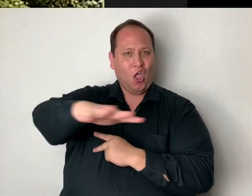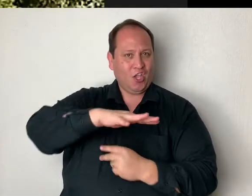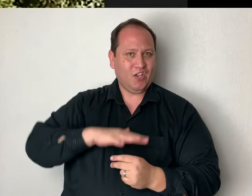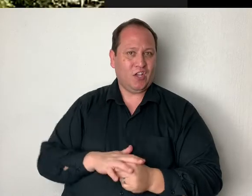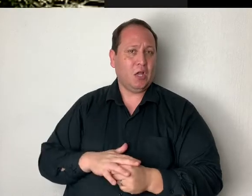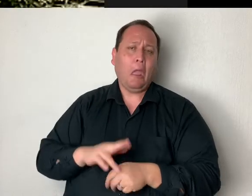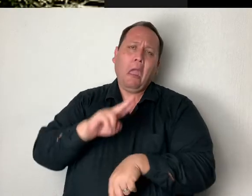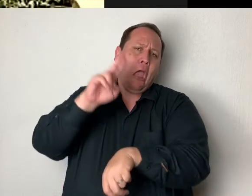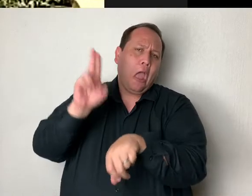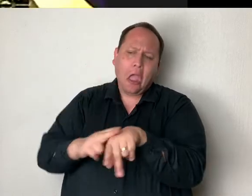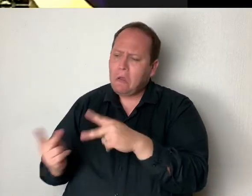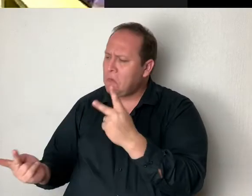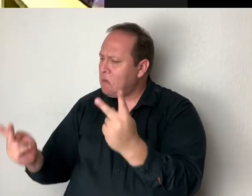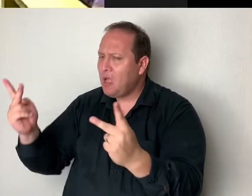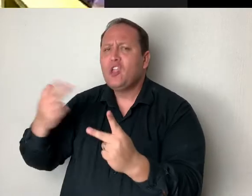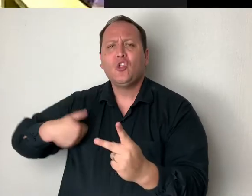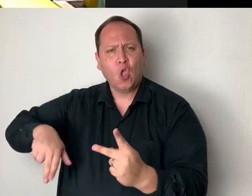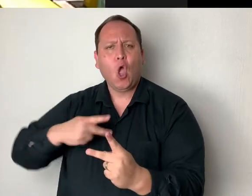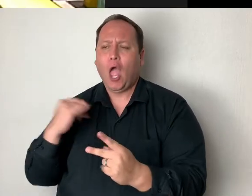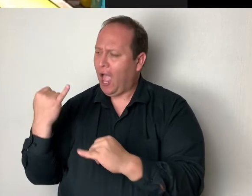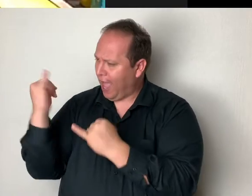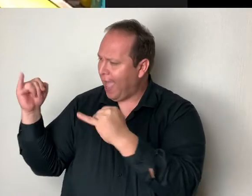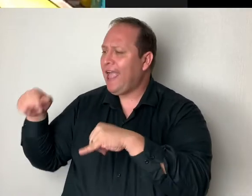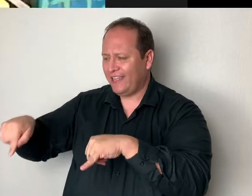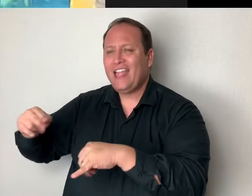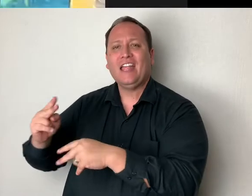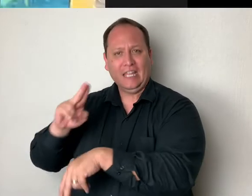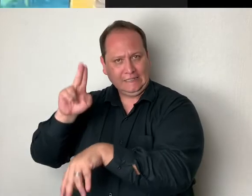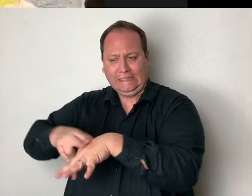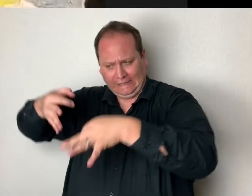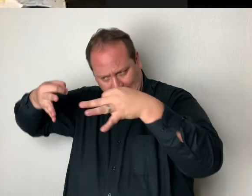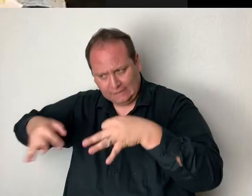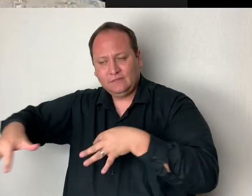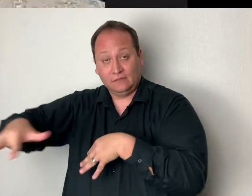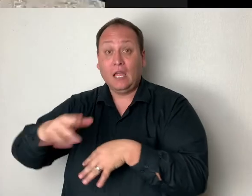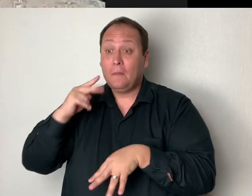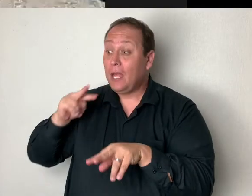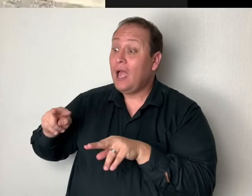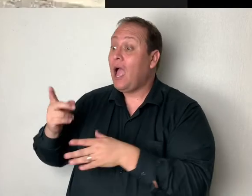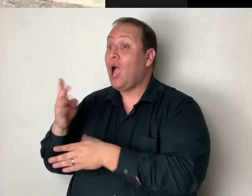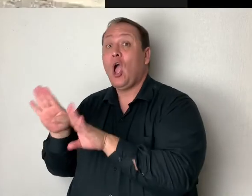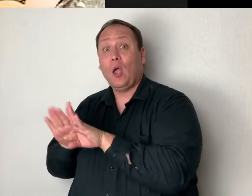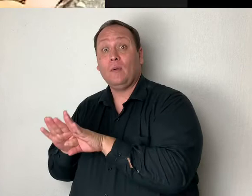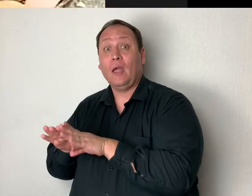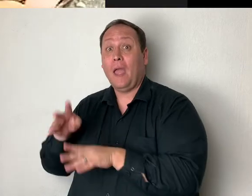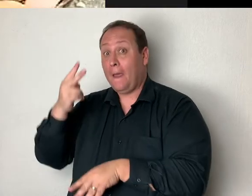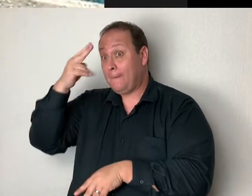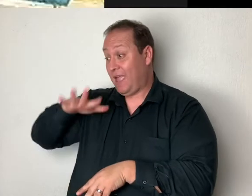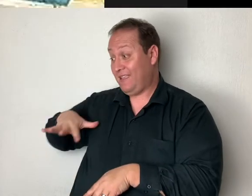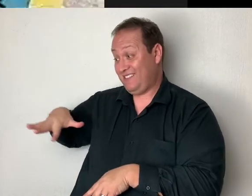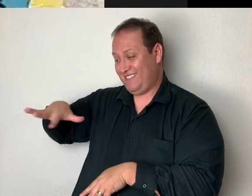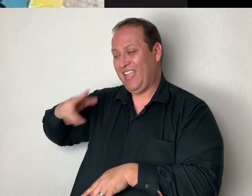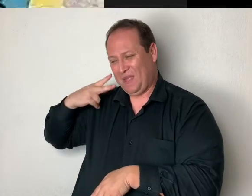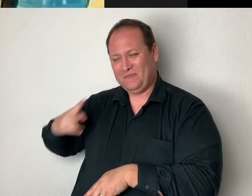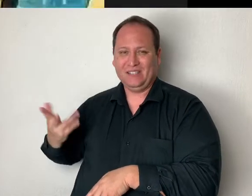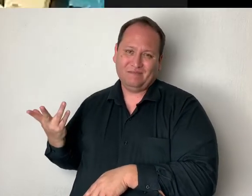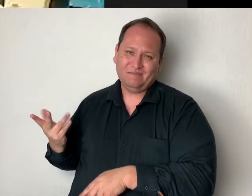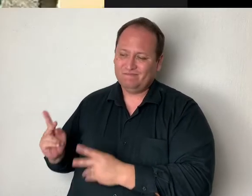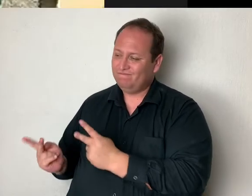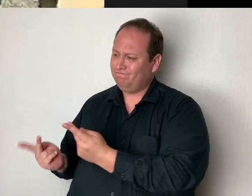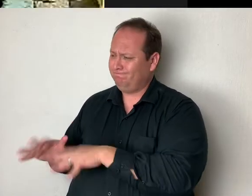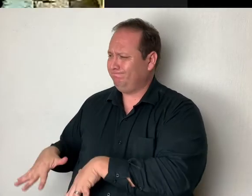garden. And you can see the design here on the Mexican side. You can see these tires make up a half